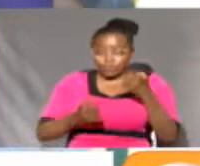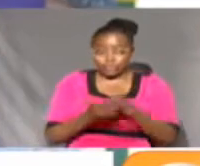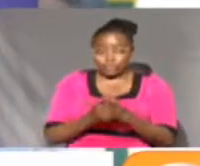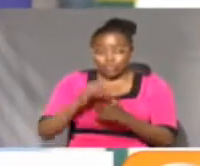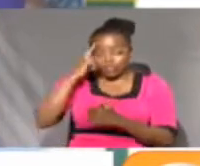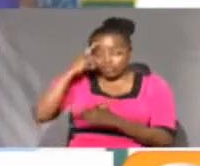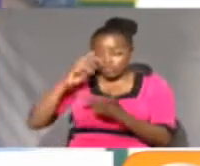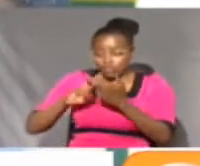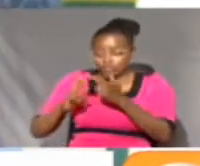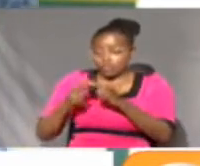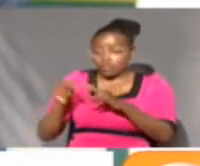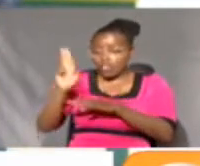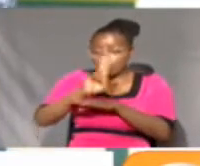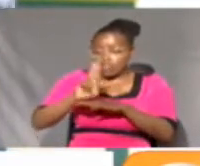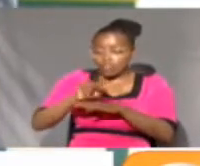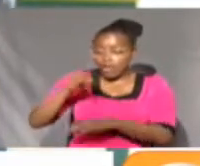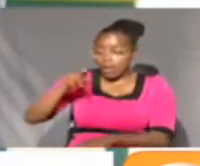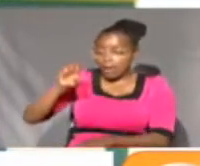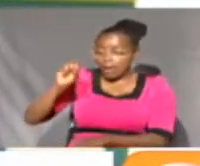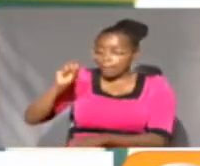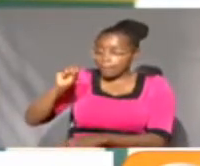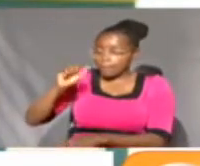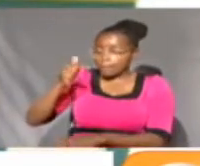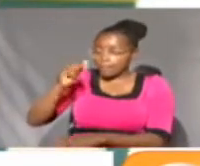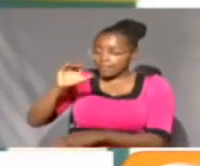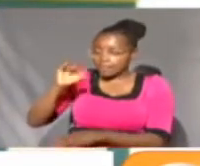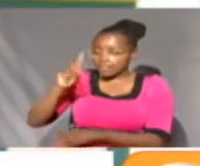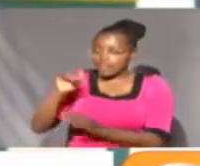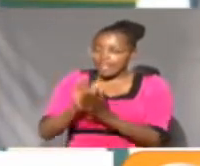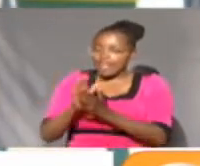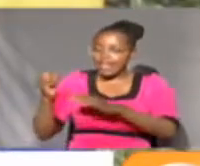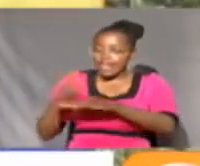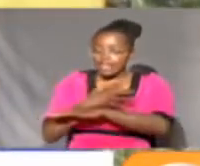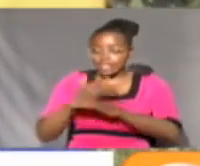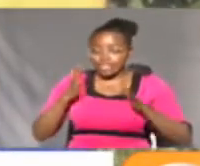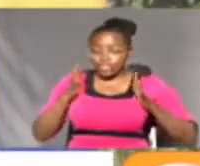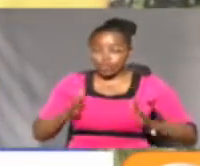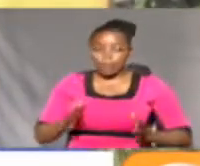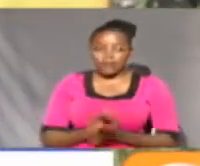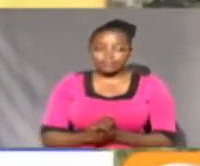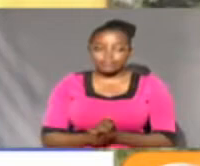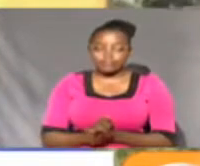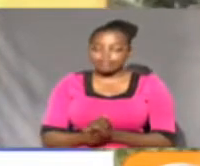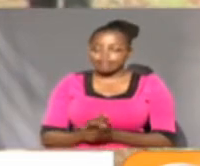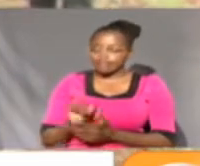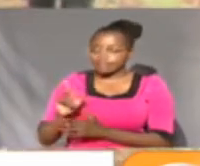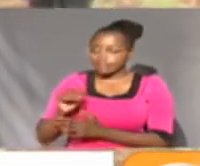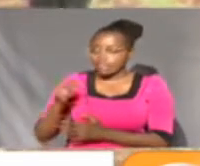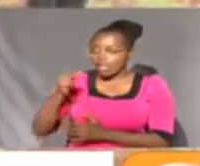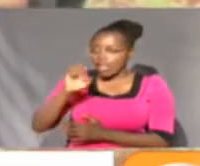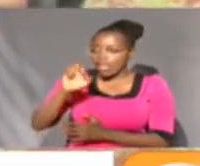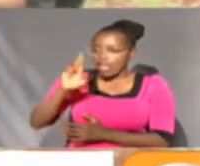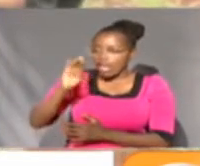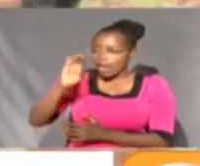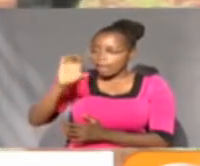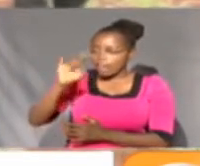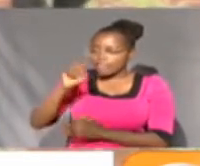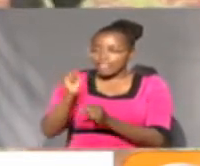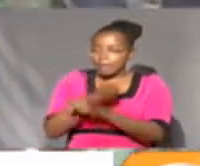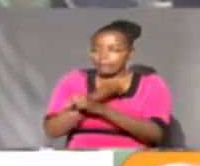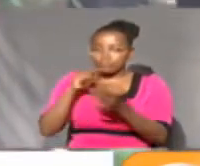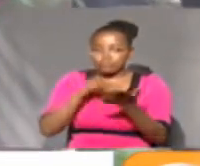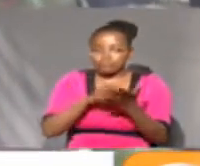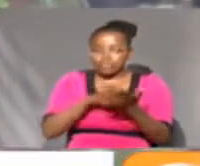the relationship between the use of pesticides and cancer in human beings. Roundup is the go-to herbicide for farmers who can't afford to